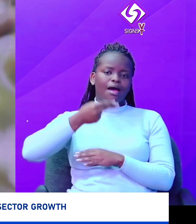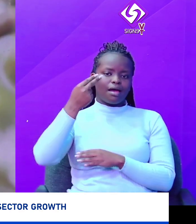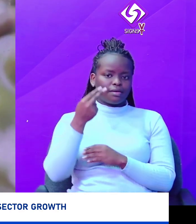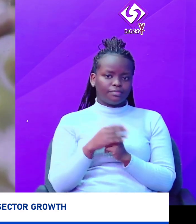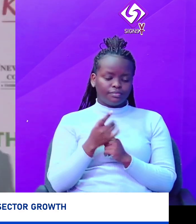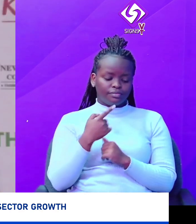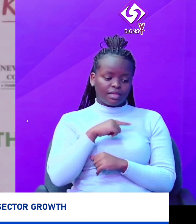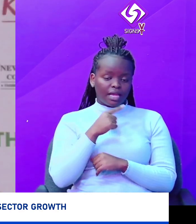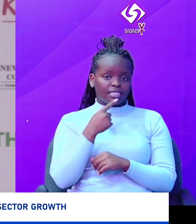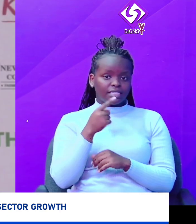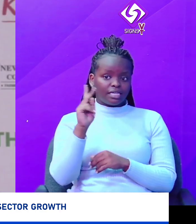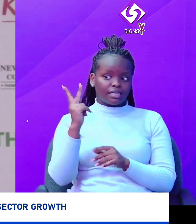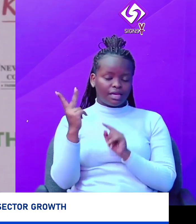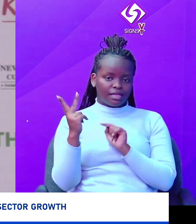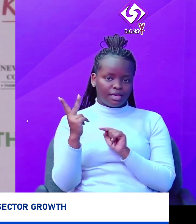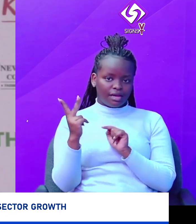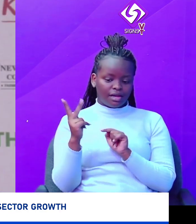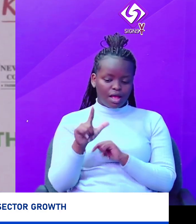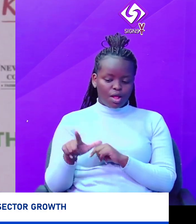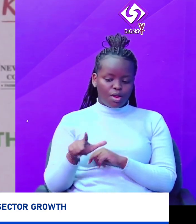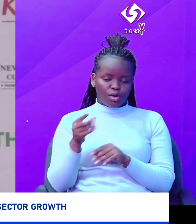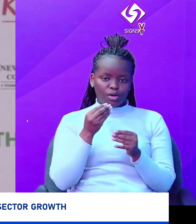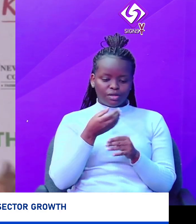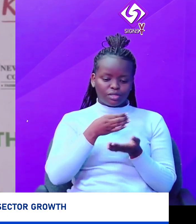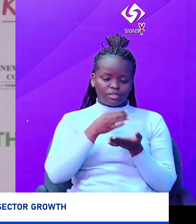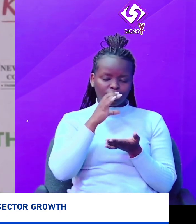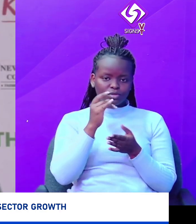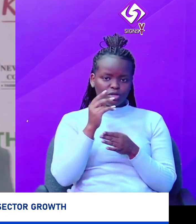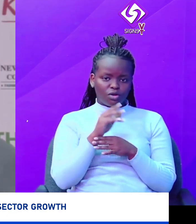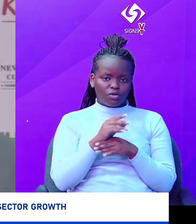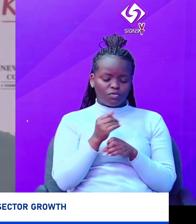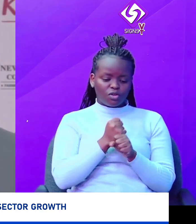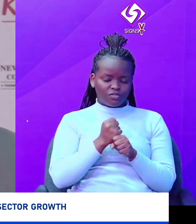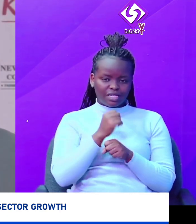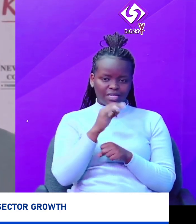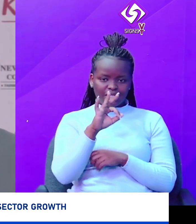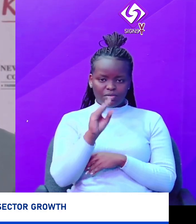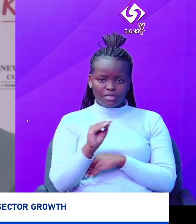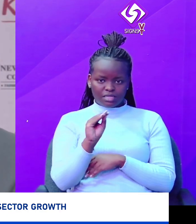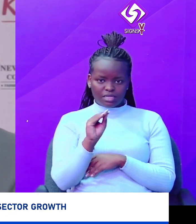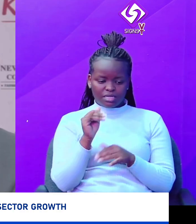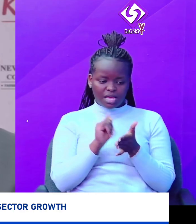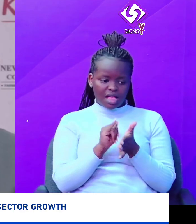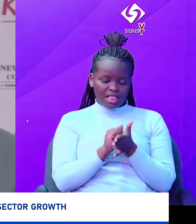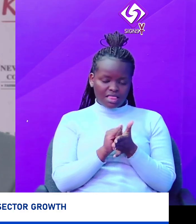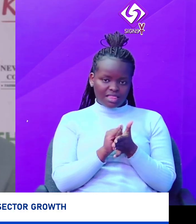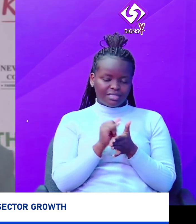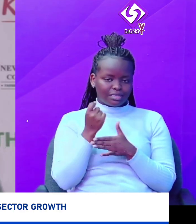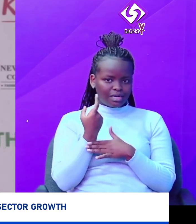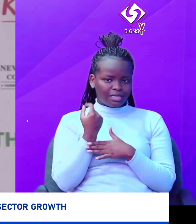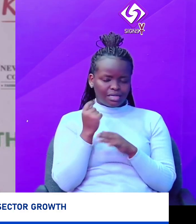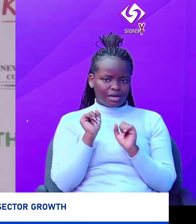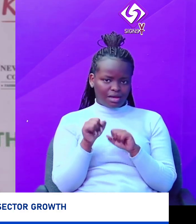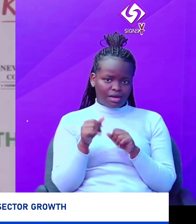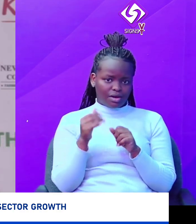in Kenya, the local consumption of coffee is 3%. But that is understandable, because